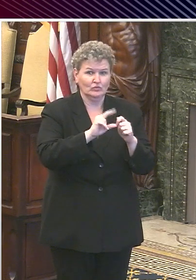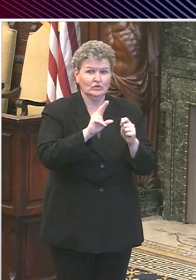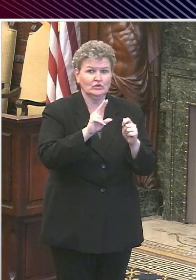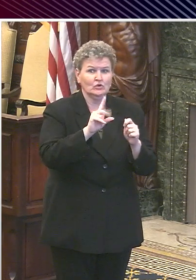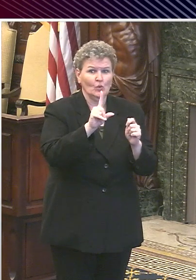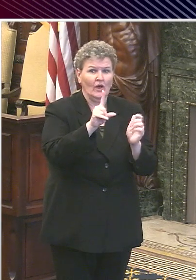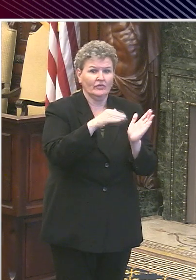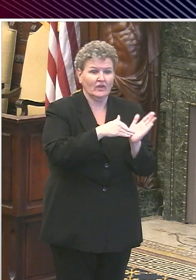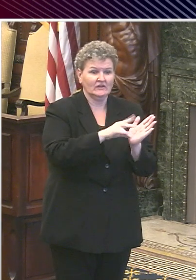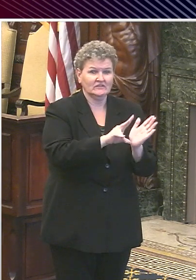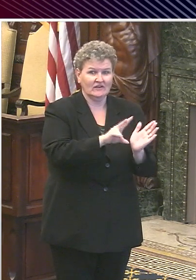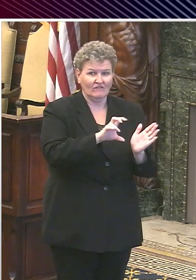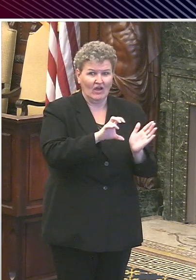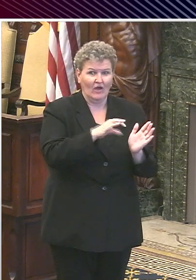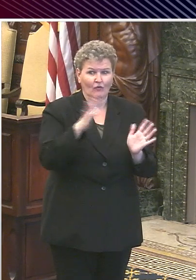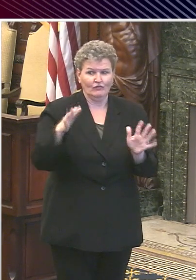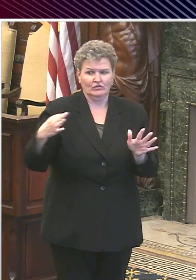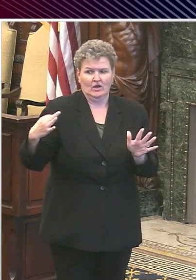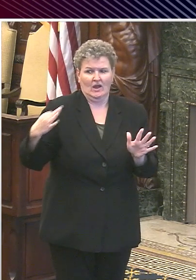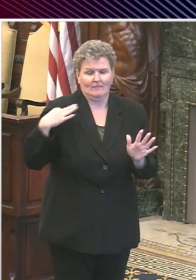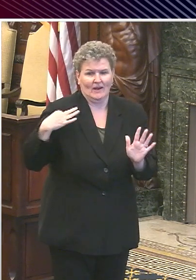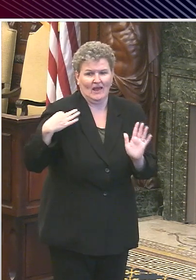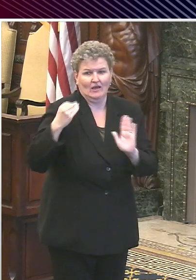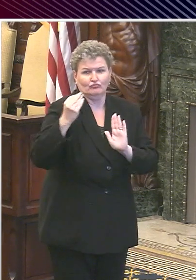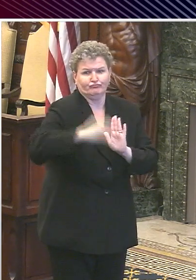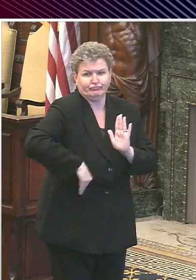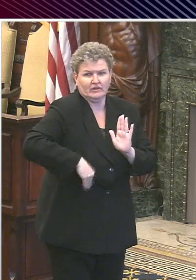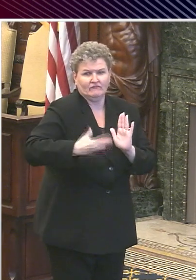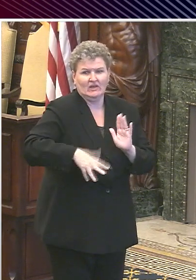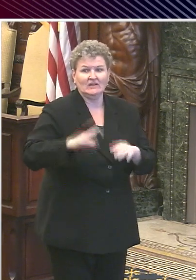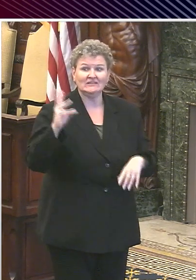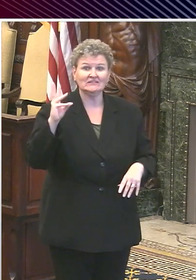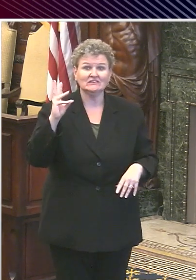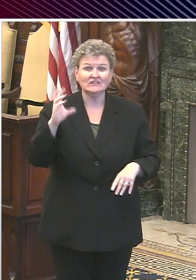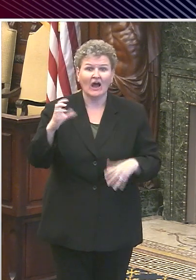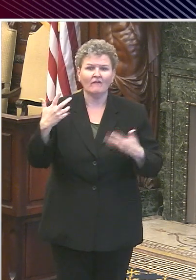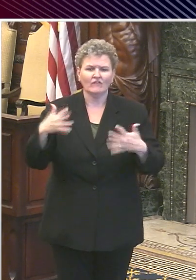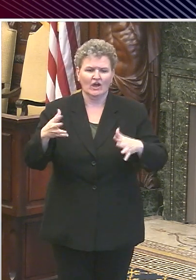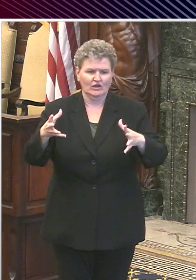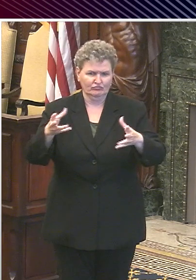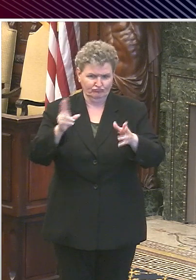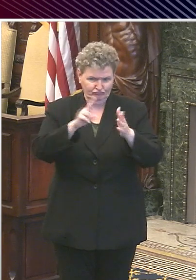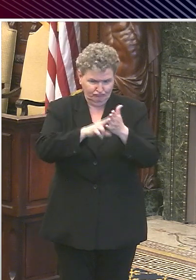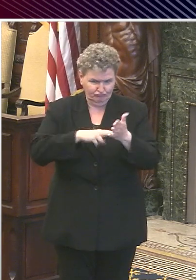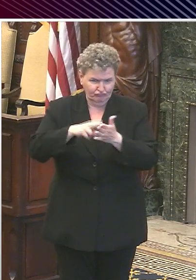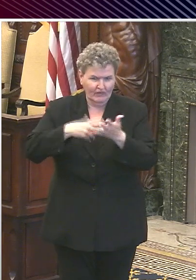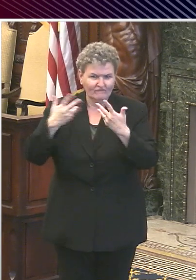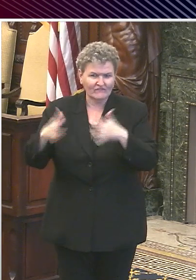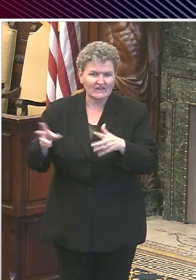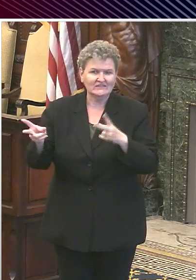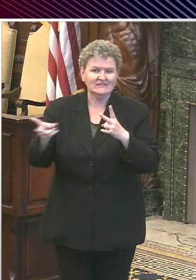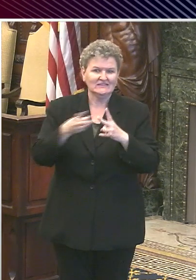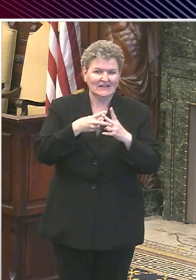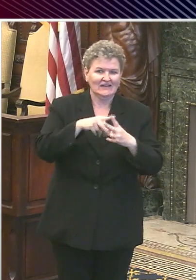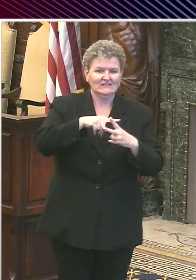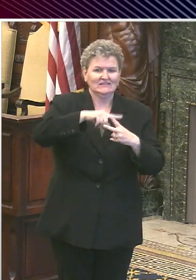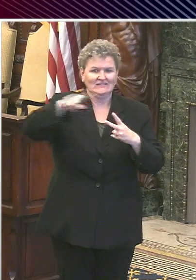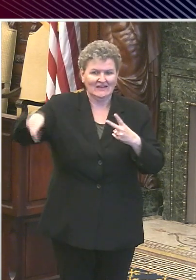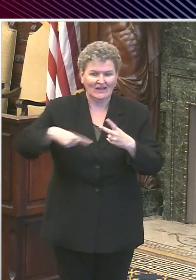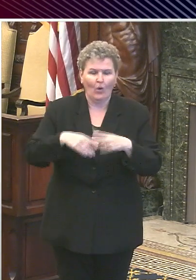at capacity by the end of this week. And then the second phase begins September 21st. So there is still the ability